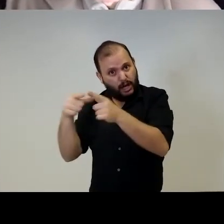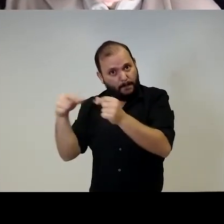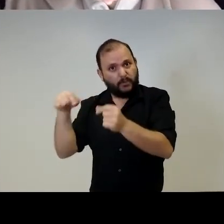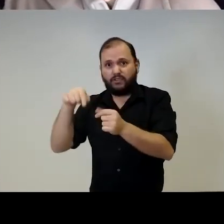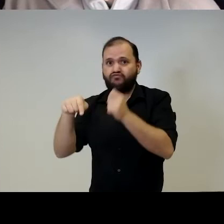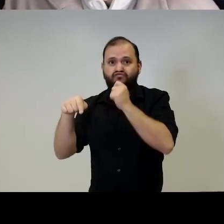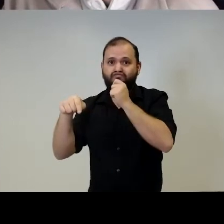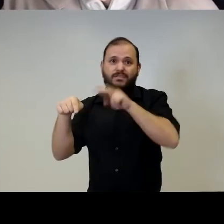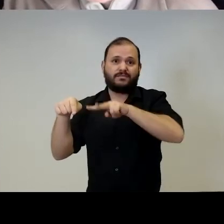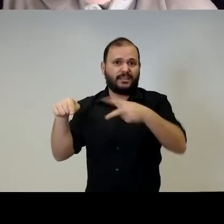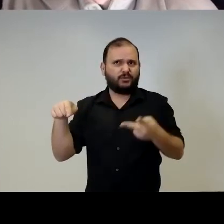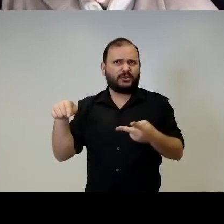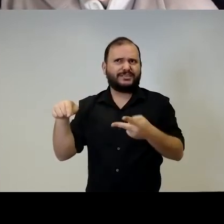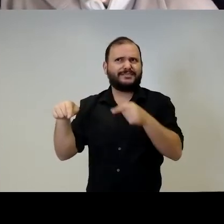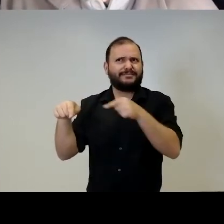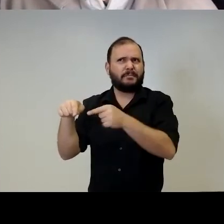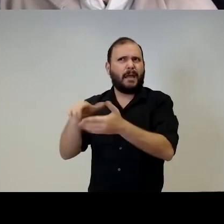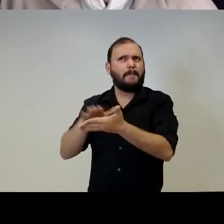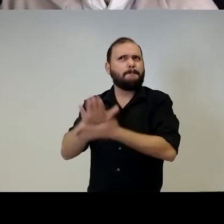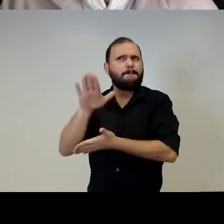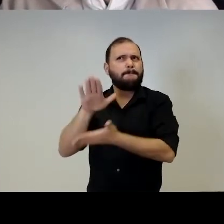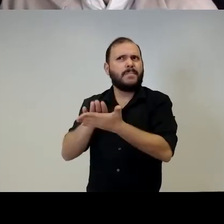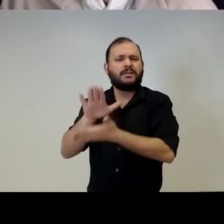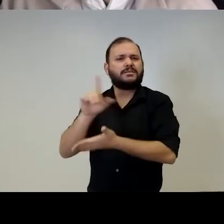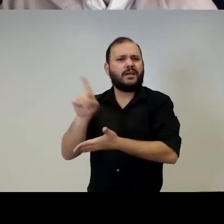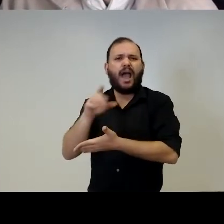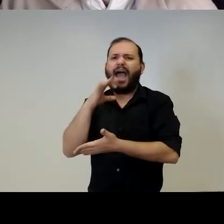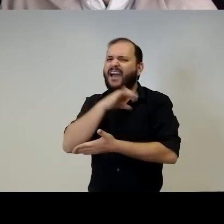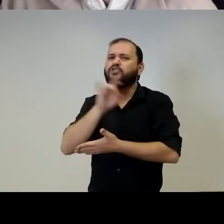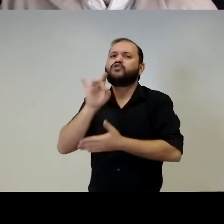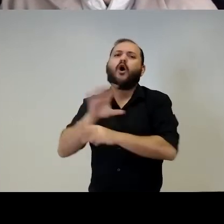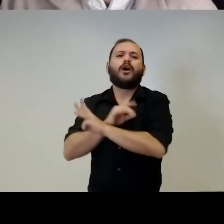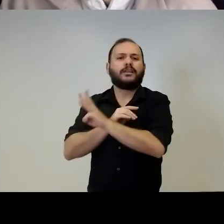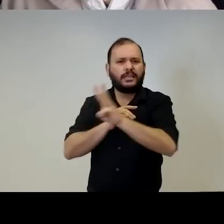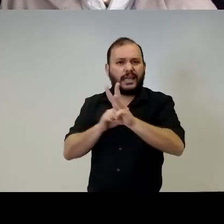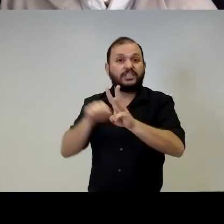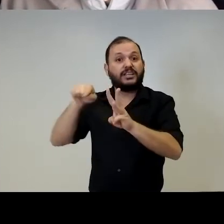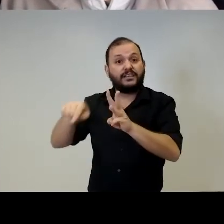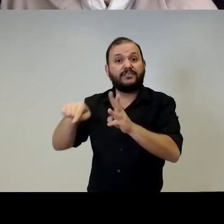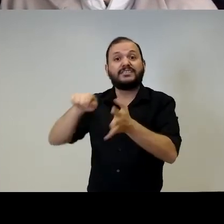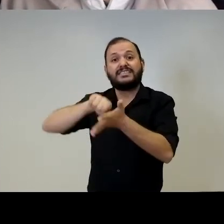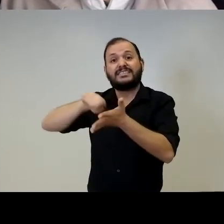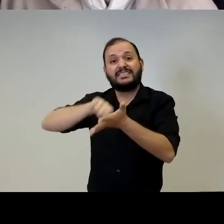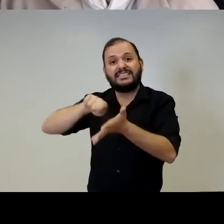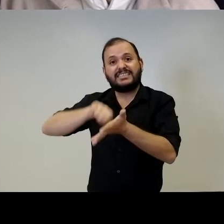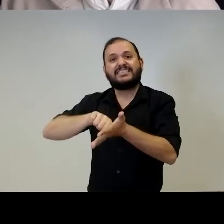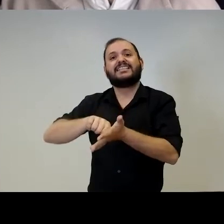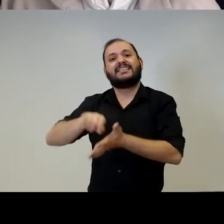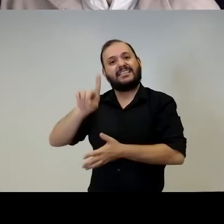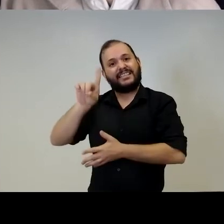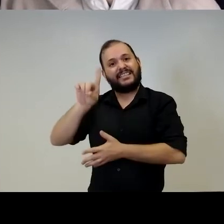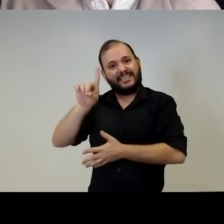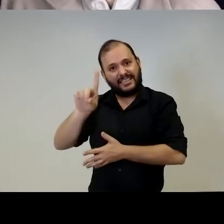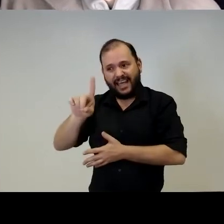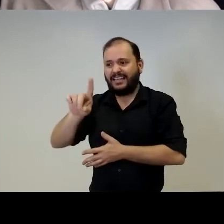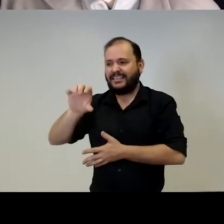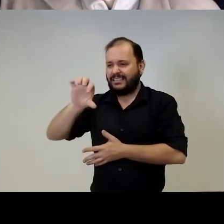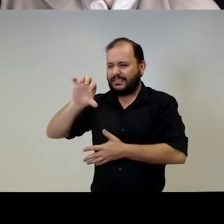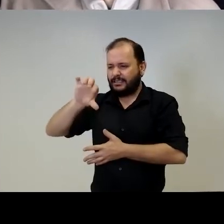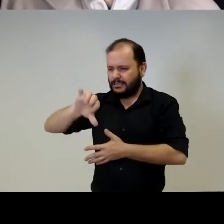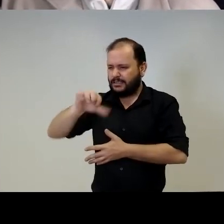think it's no longer available in print. A book written in 1969, Nishiyama